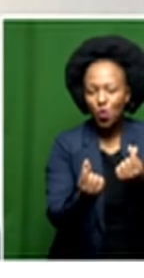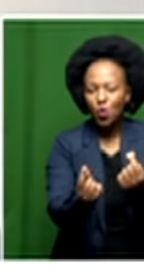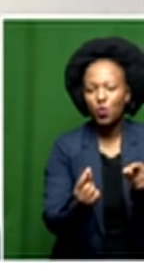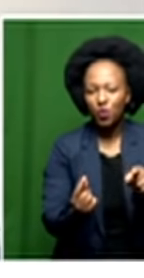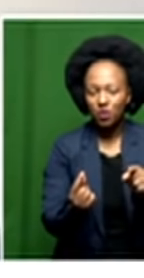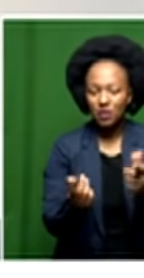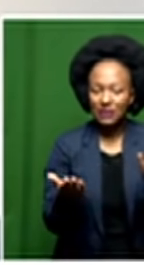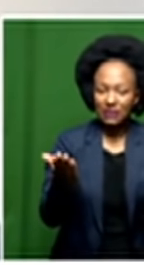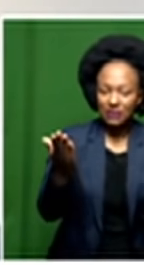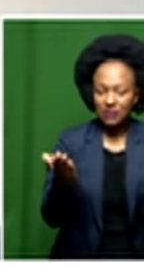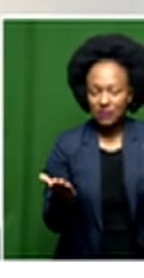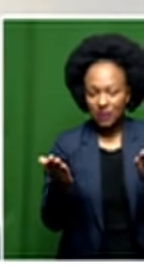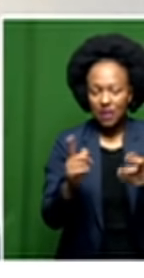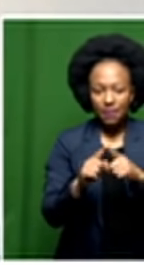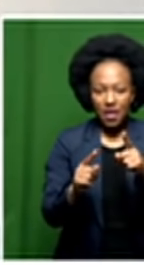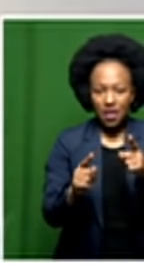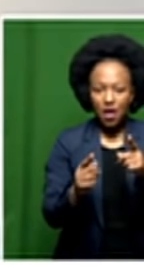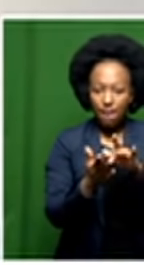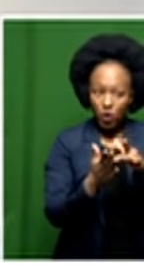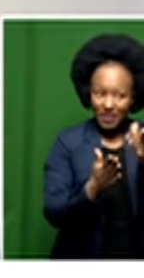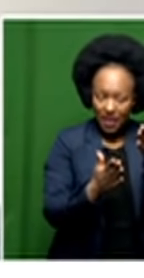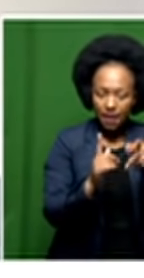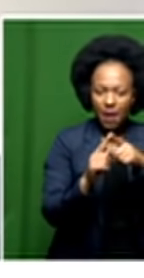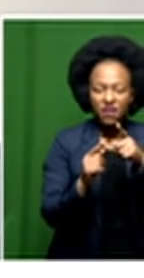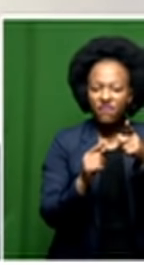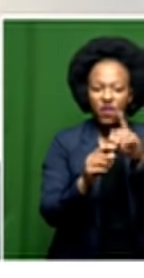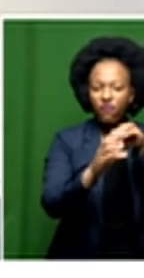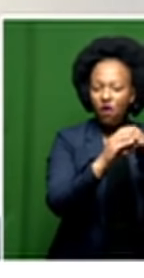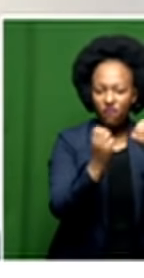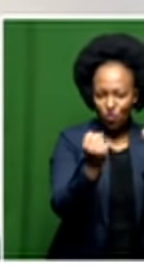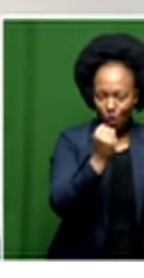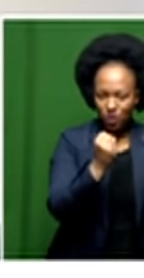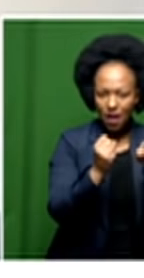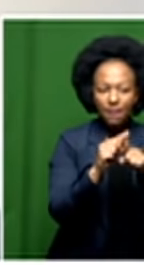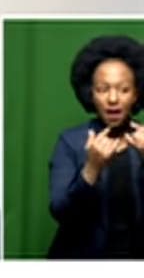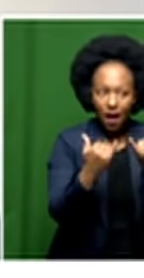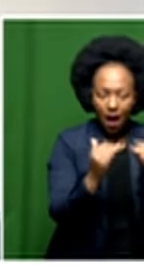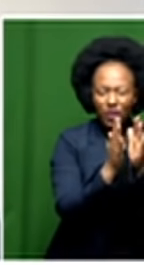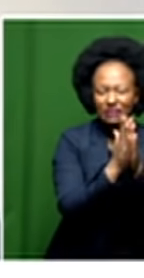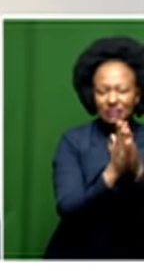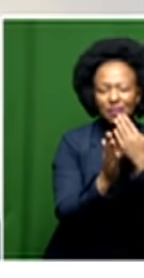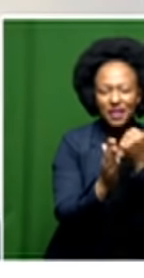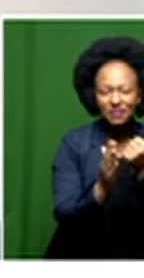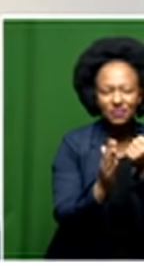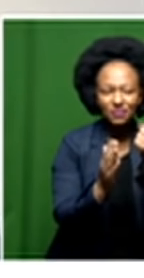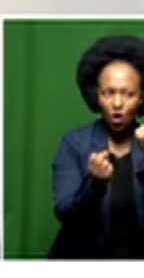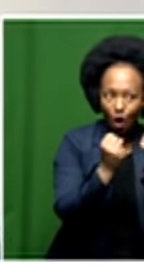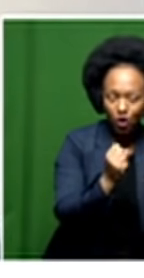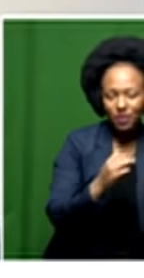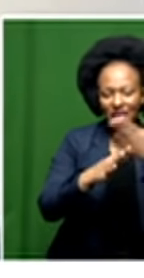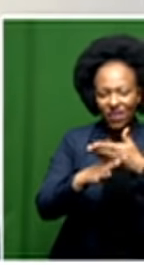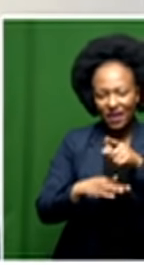the position without this court. But the court is being asked to intervene right now. If